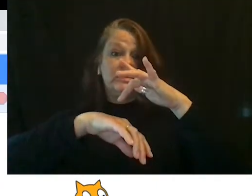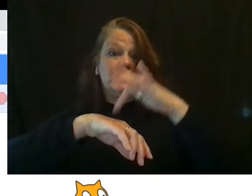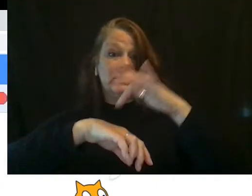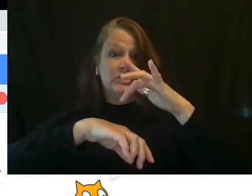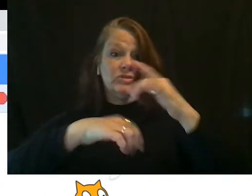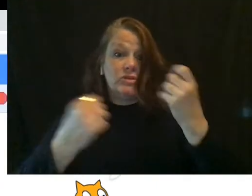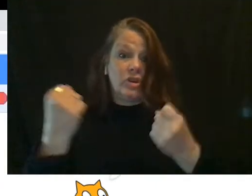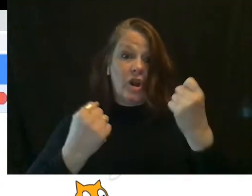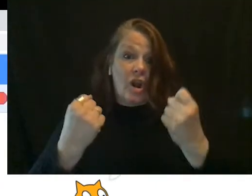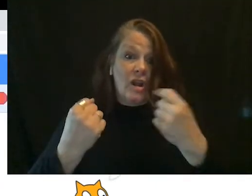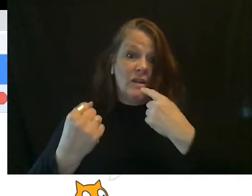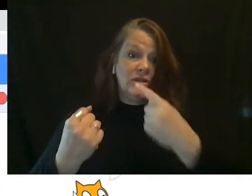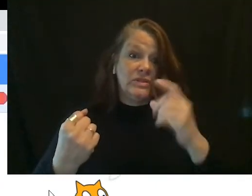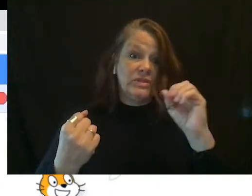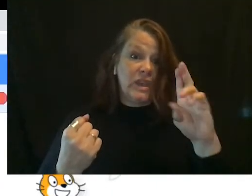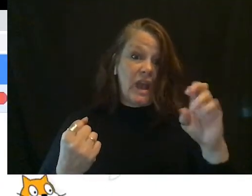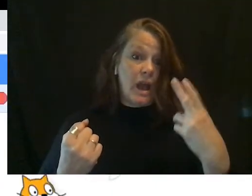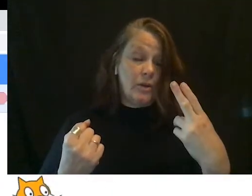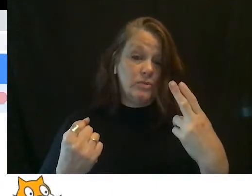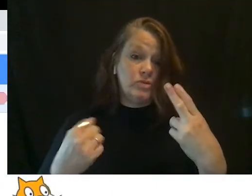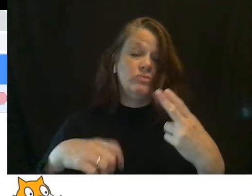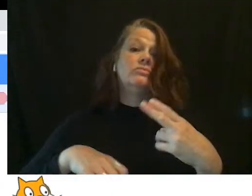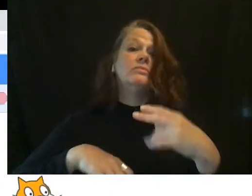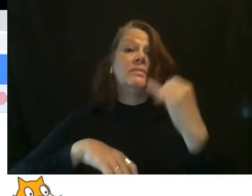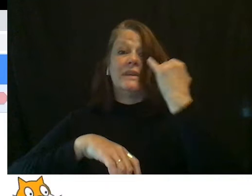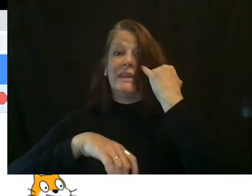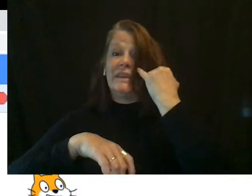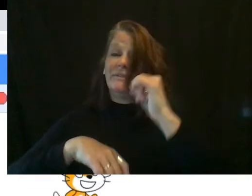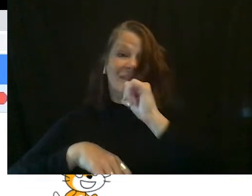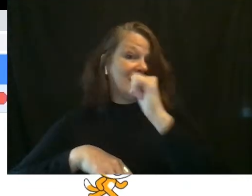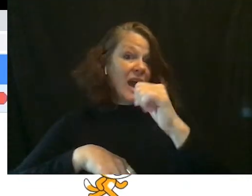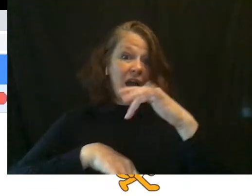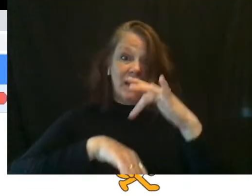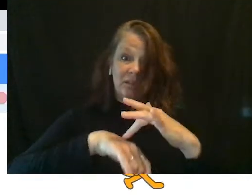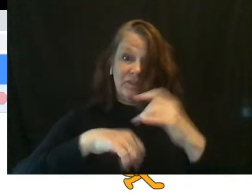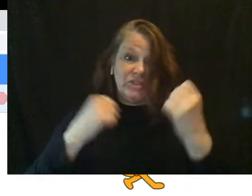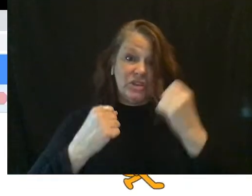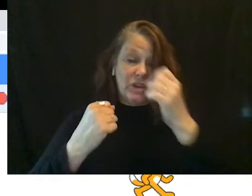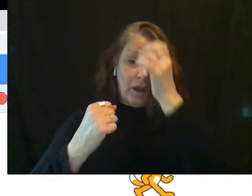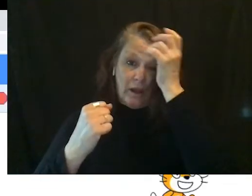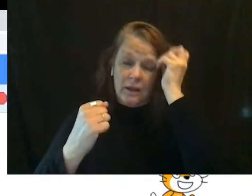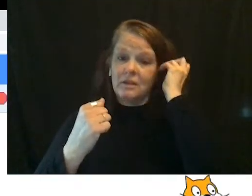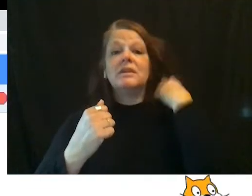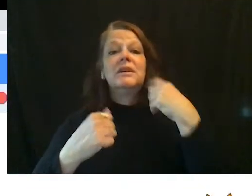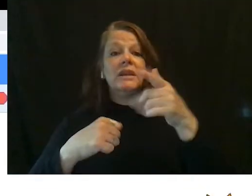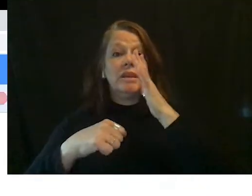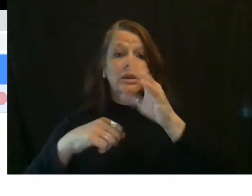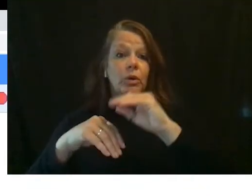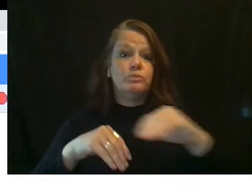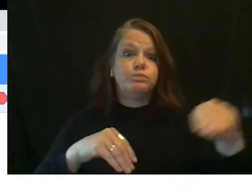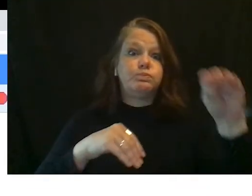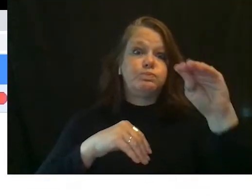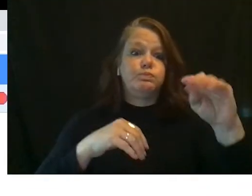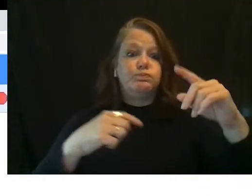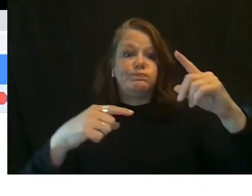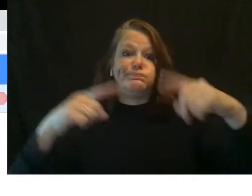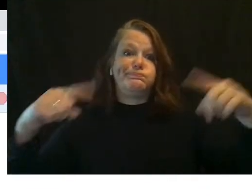touching the car, he'll say ouch. But when he isn't, what will happen is he'll just glide to a random position.